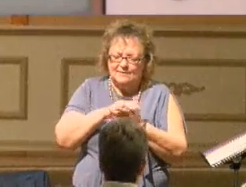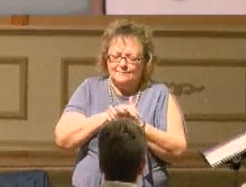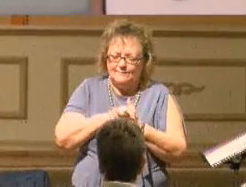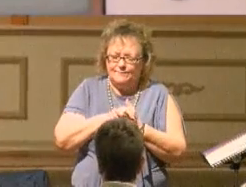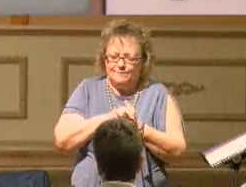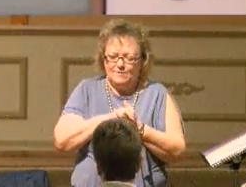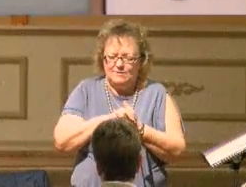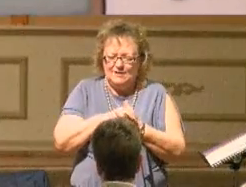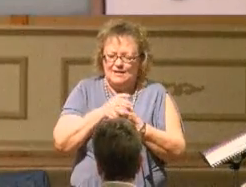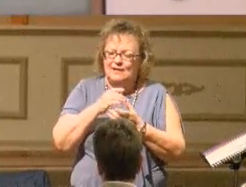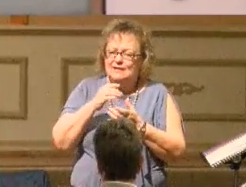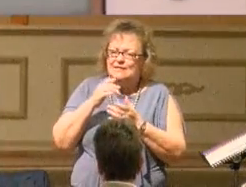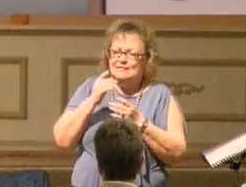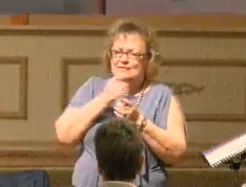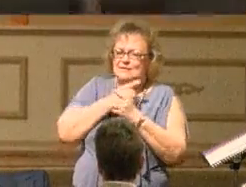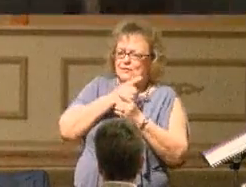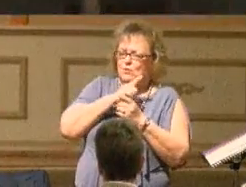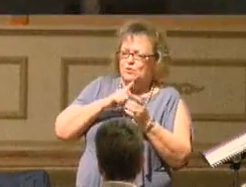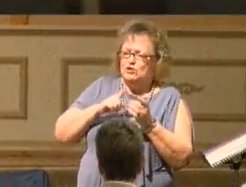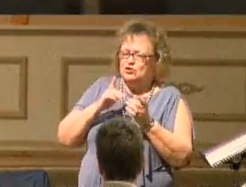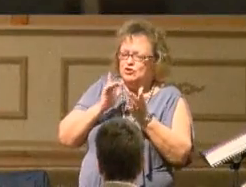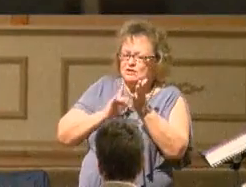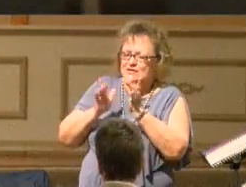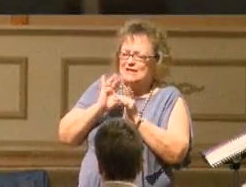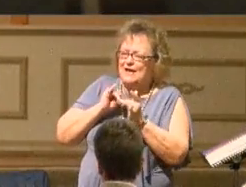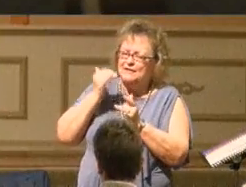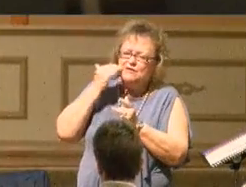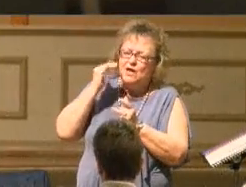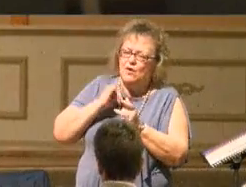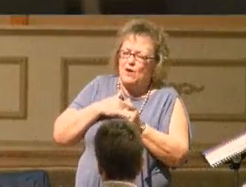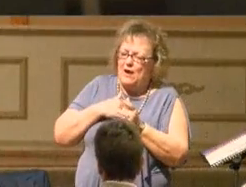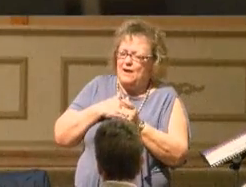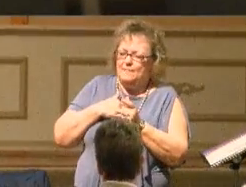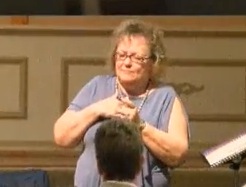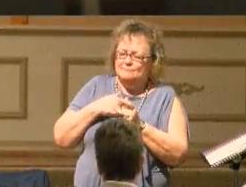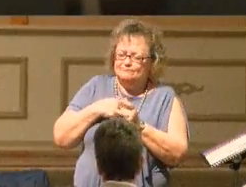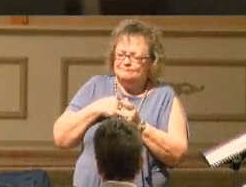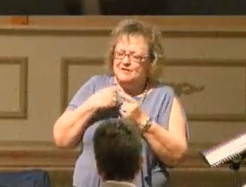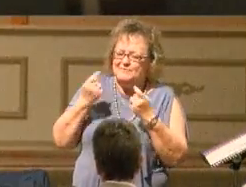If you'd say, Dear Lord Jesus, I know that I'm a sinner.